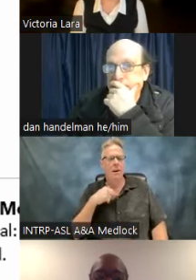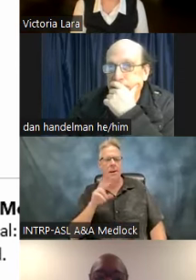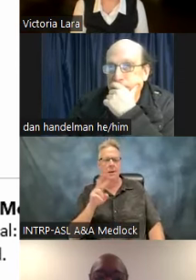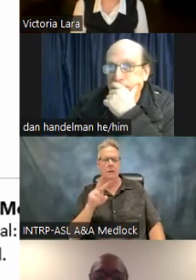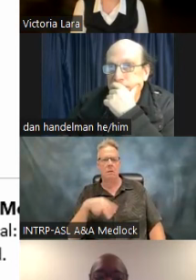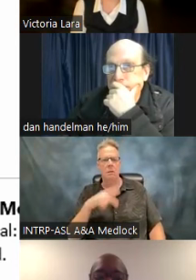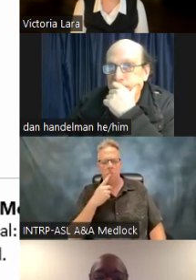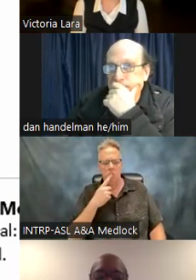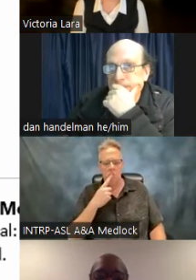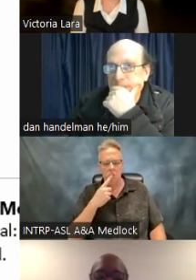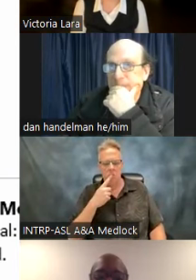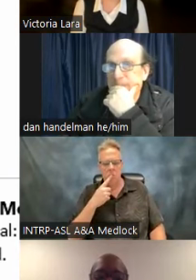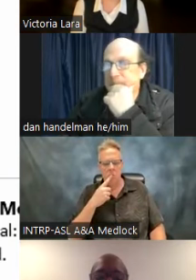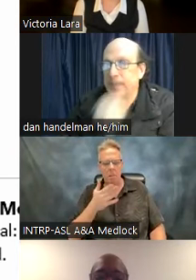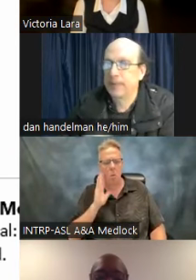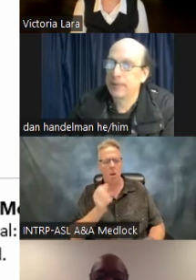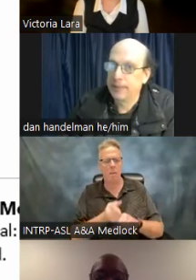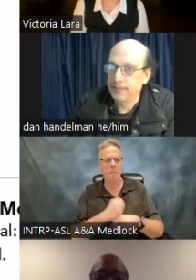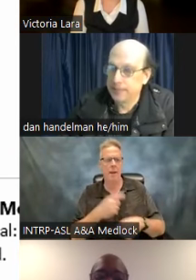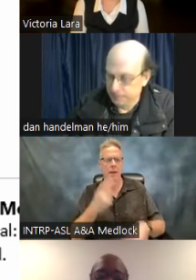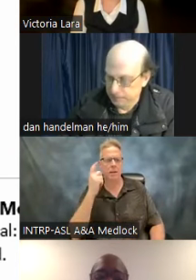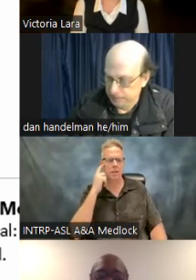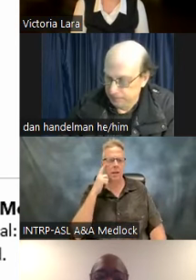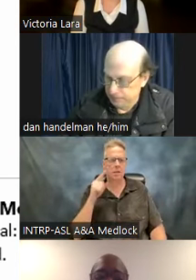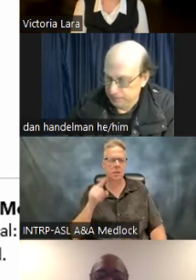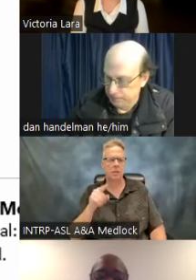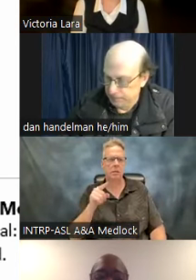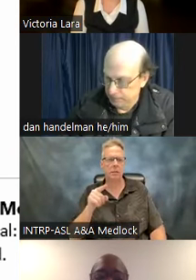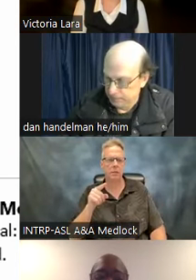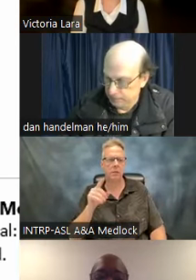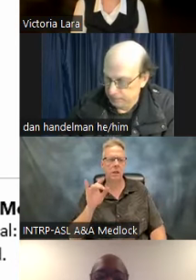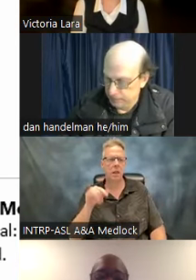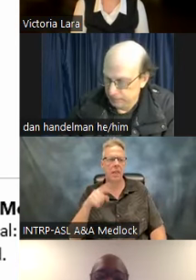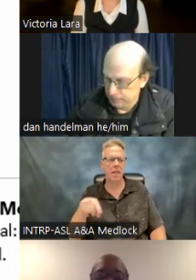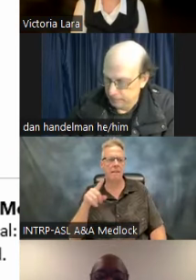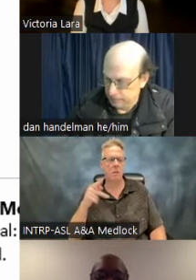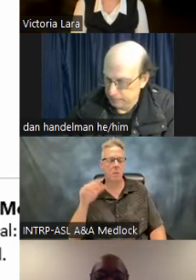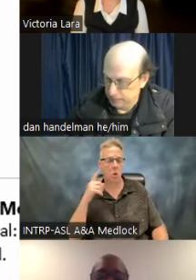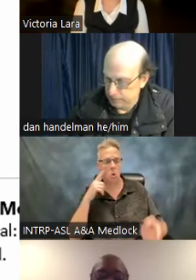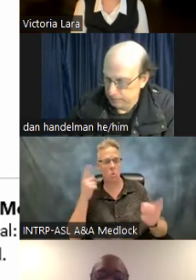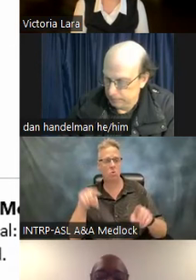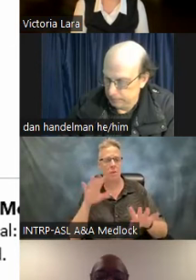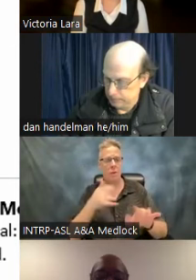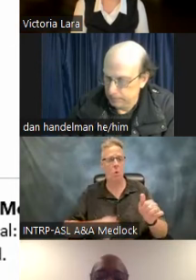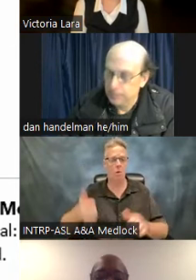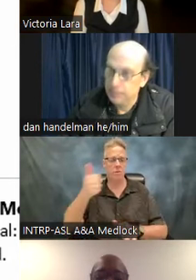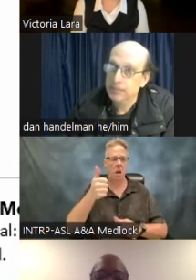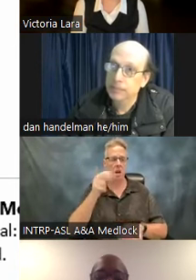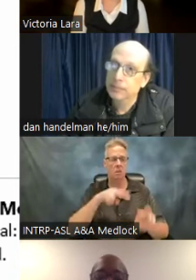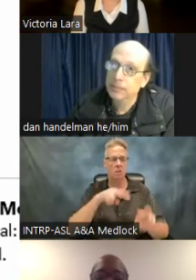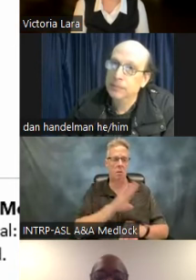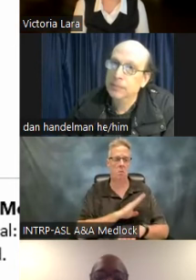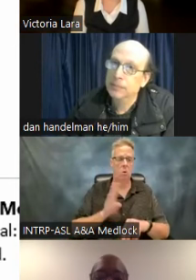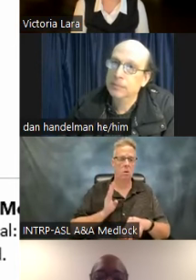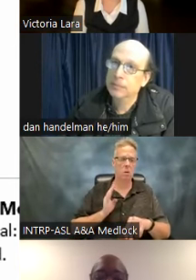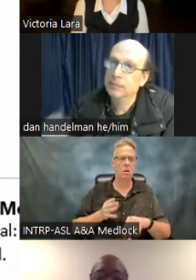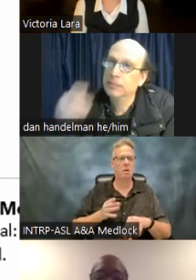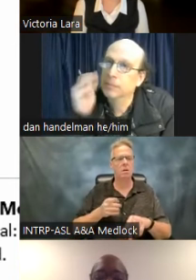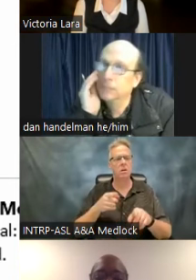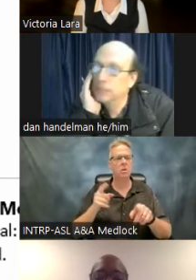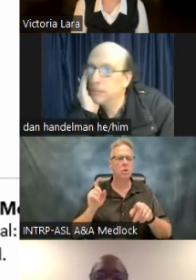just almost make sense to have that the PAC agrees that the oversight board, like that sentence, except as like the oversight